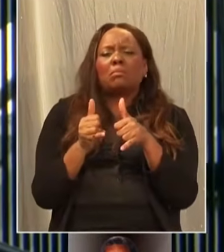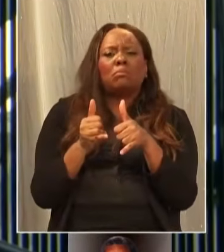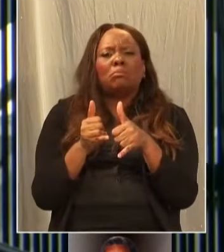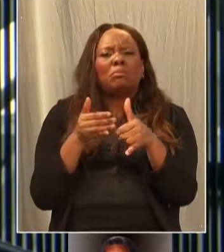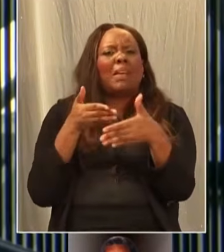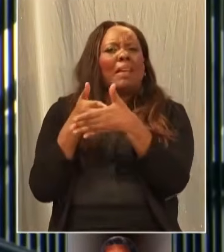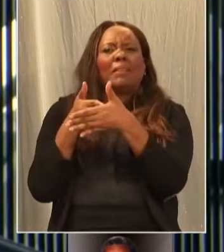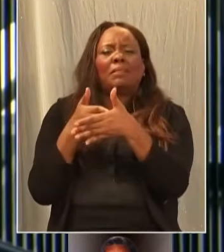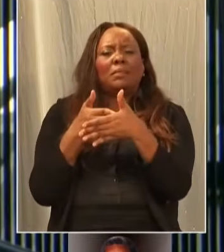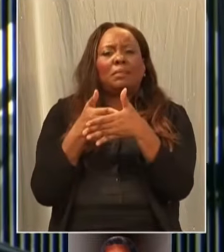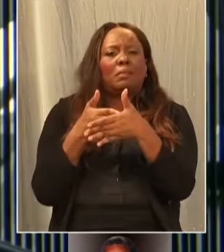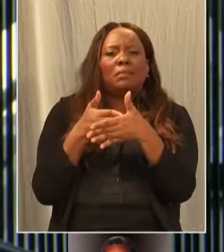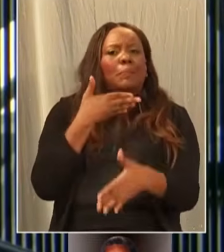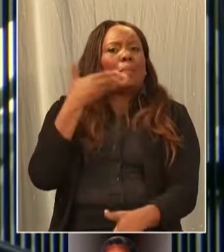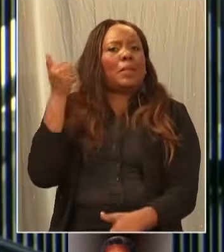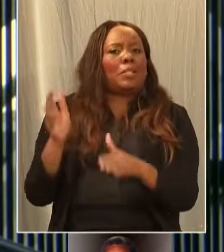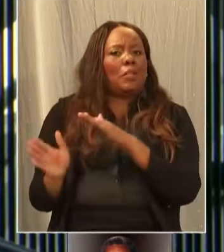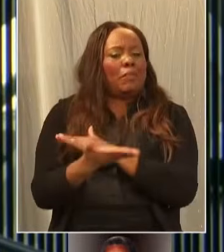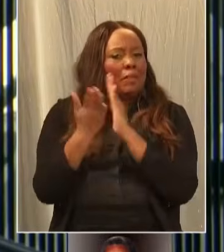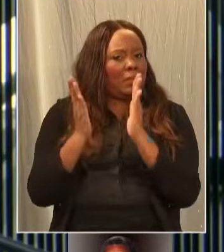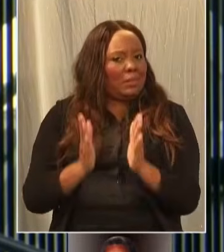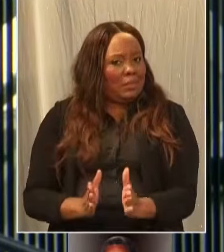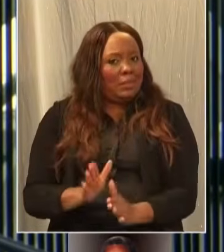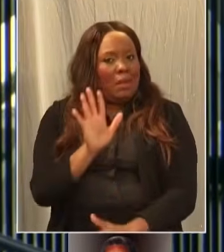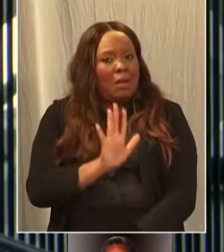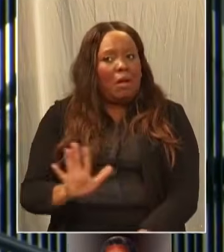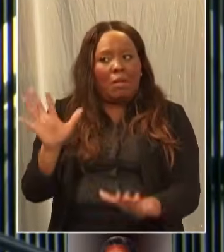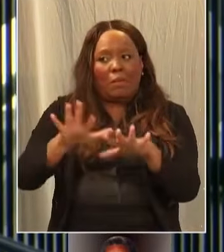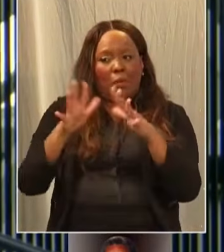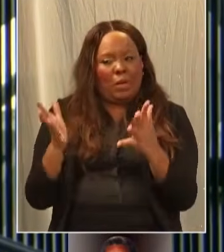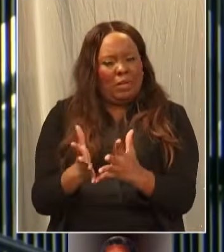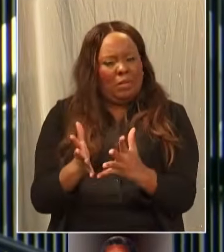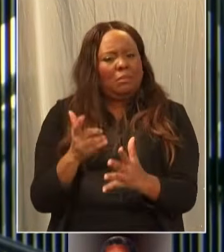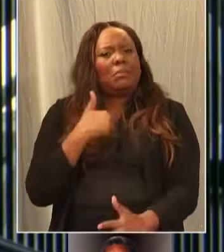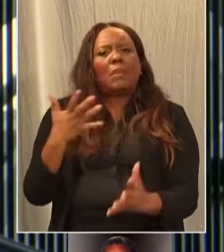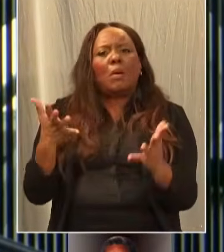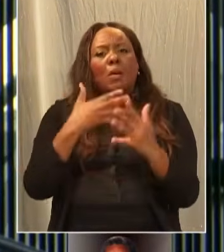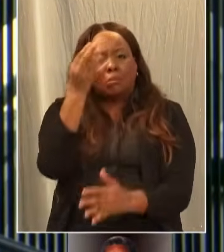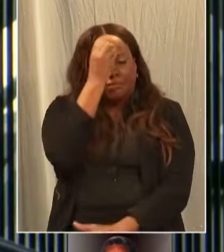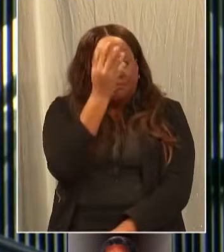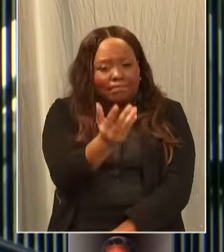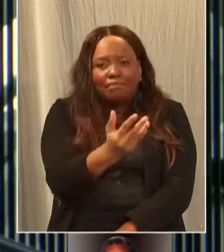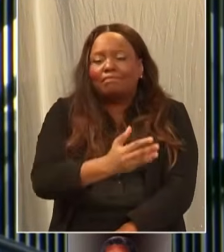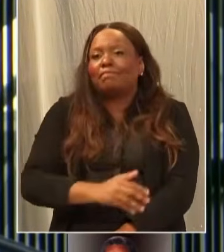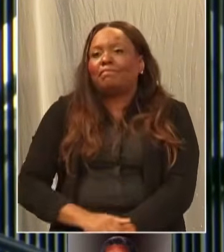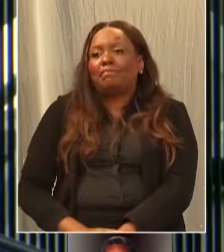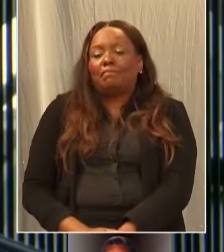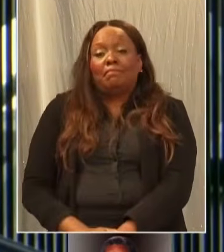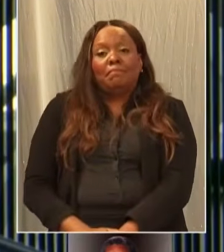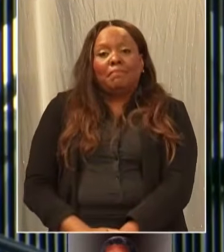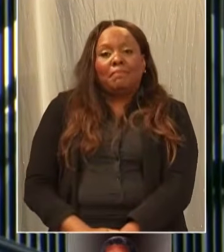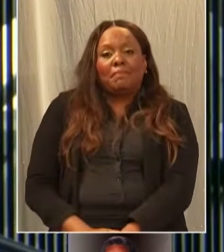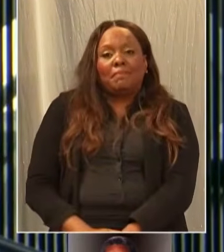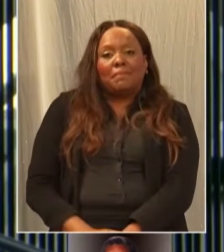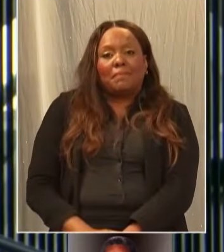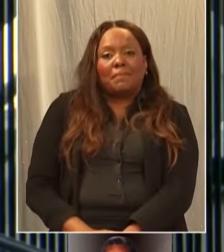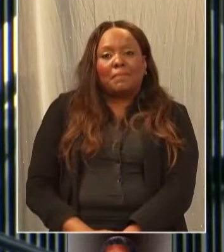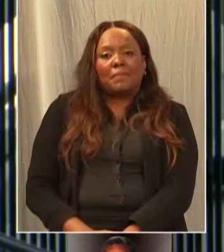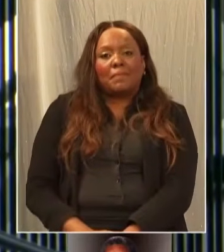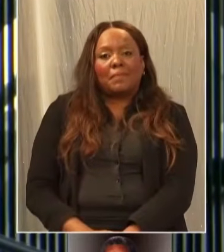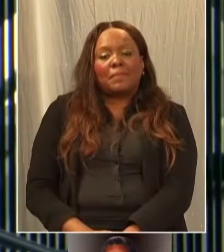world. Permit me here to offer one piece of advice to those entrusted with